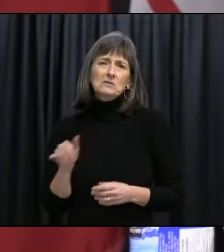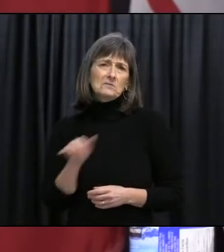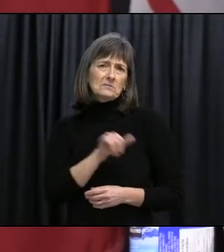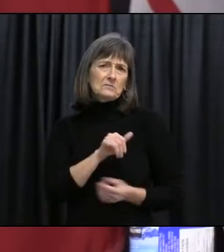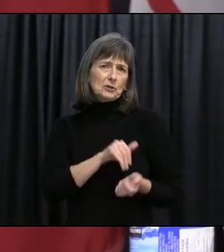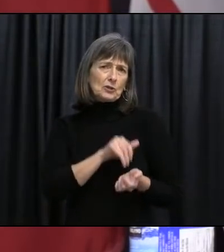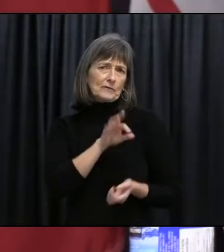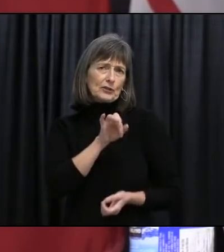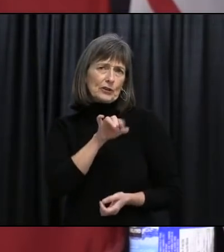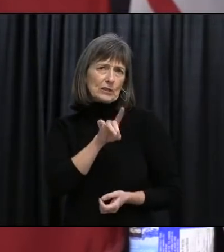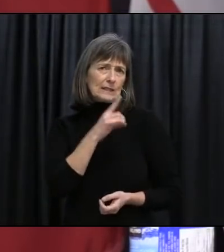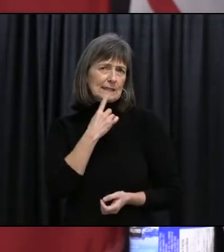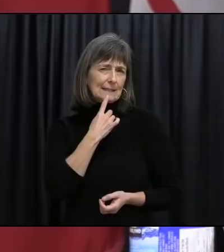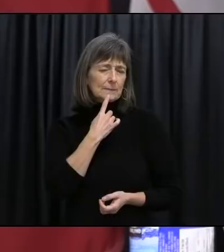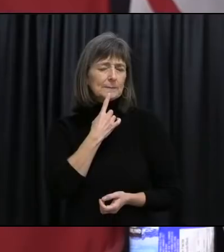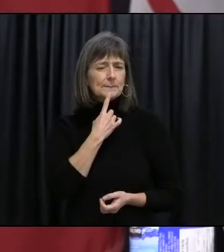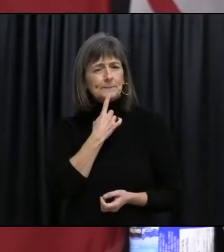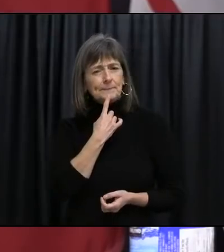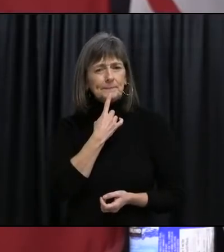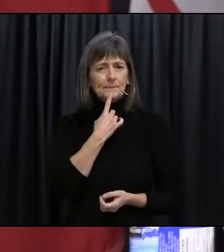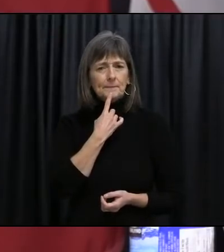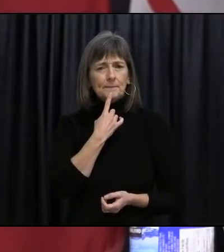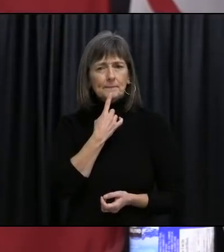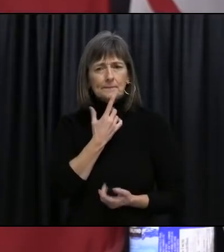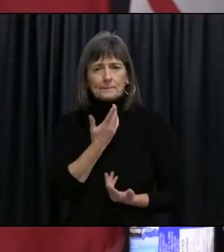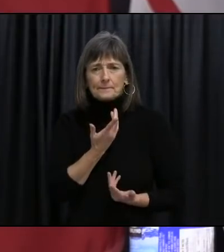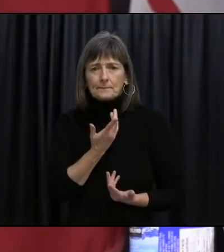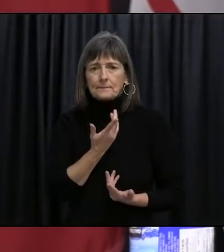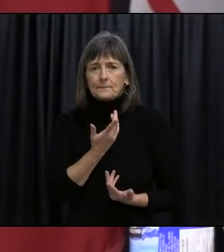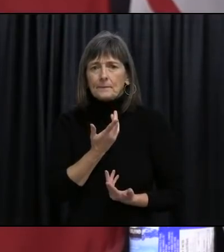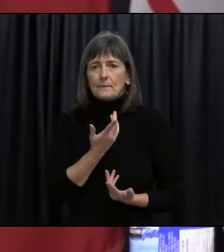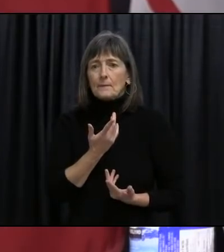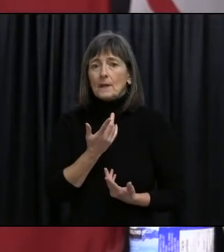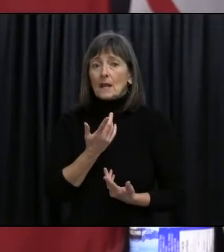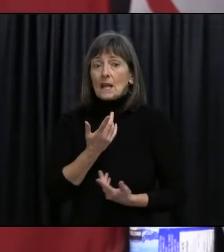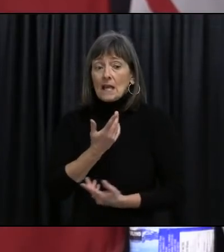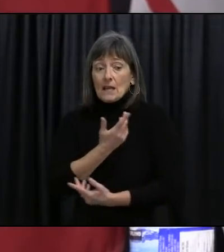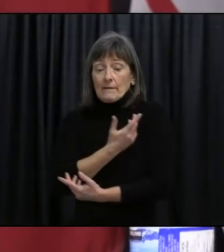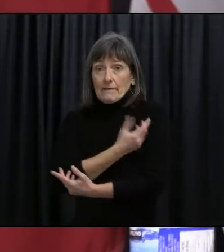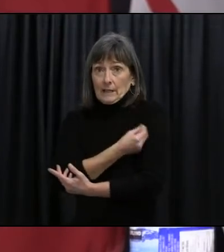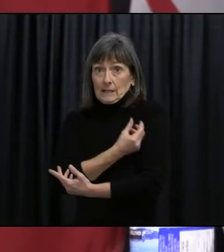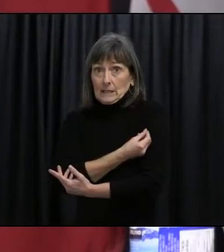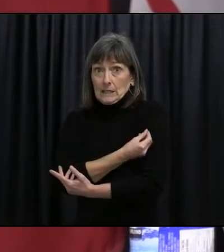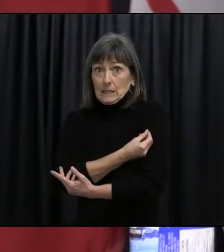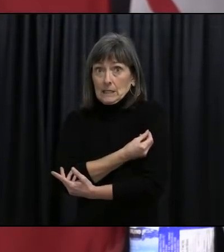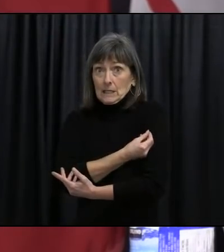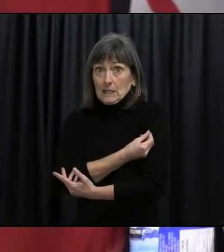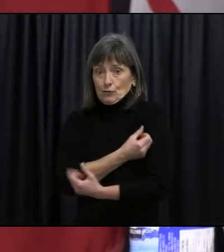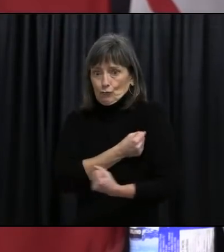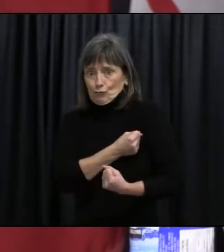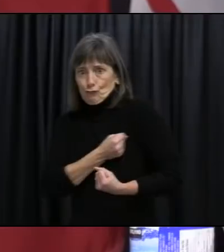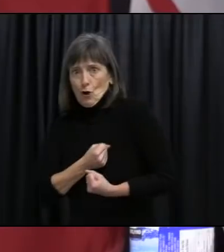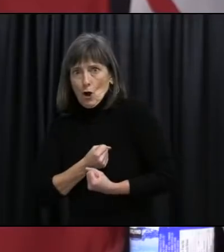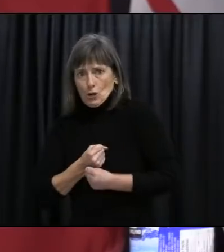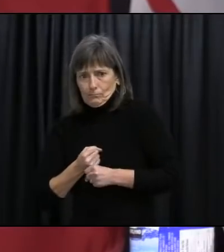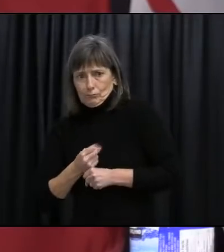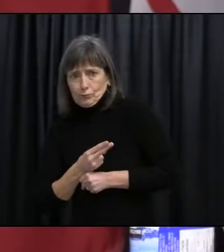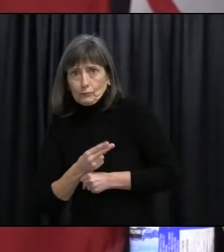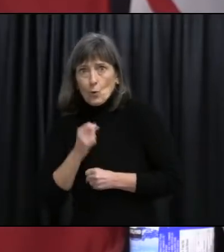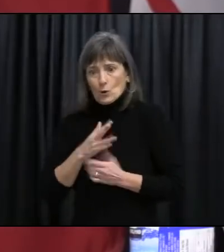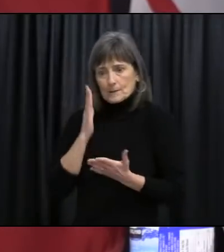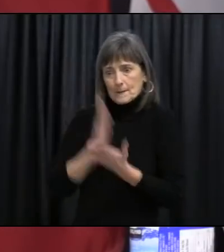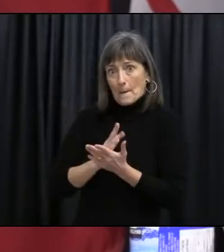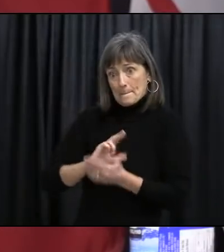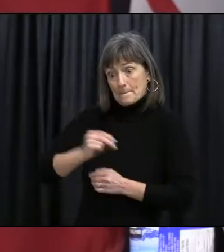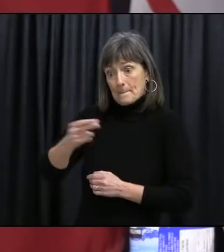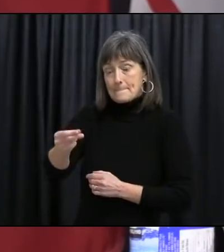which is we're not sure, nobody is, as to what effect this vaccine will have on transmission of